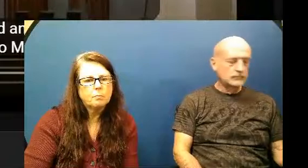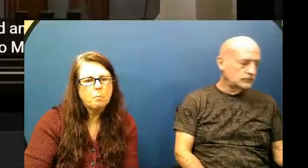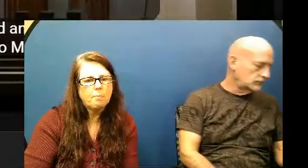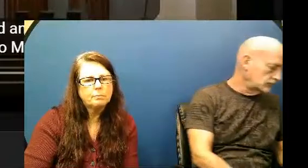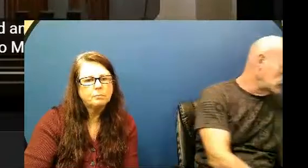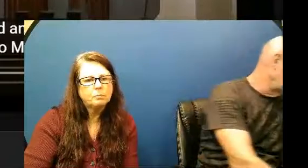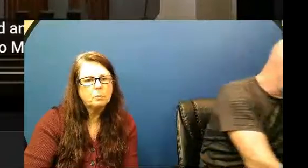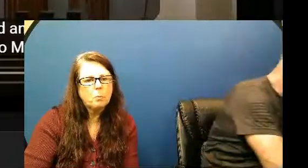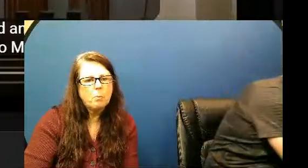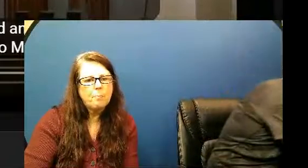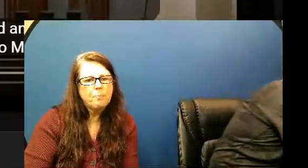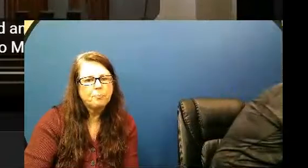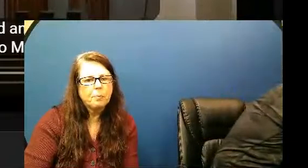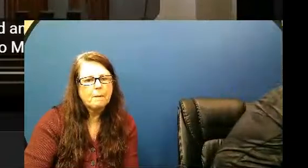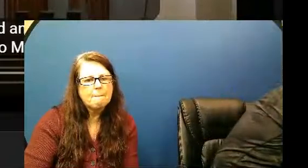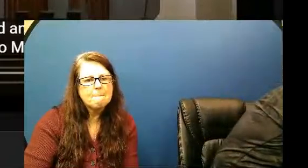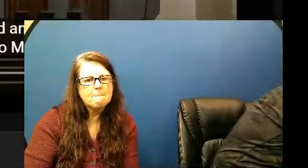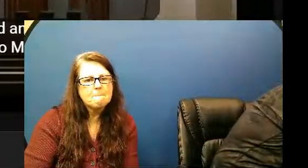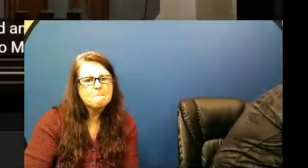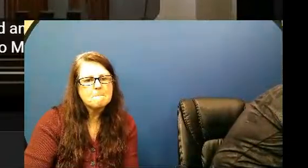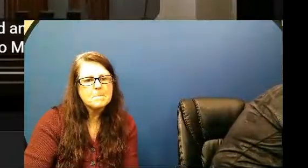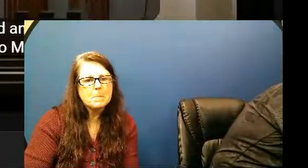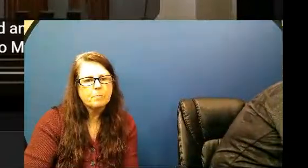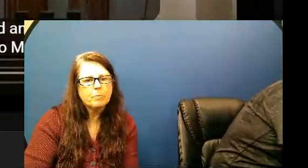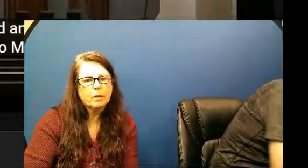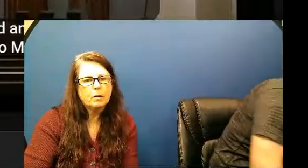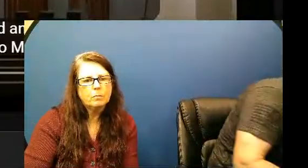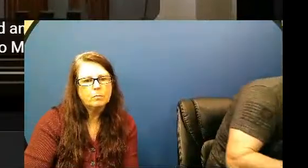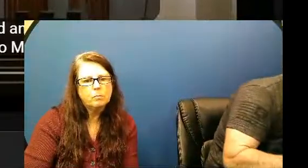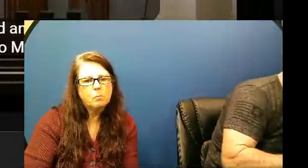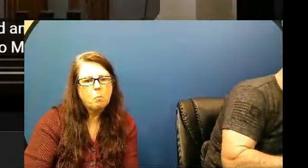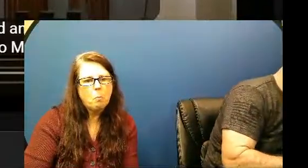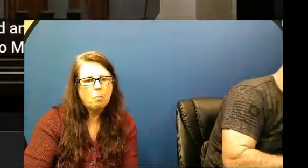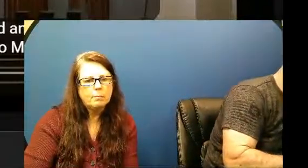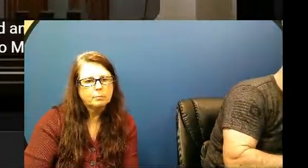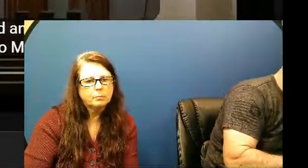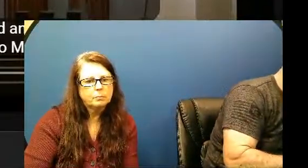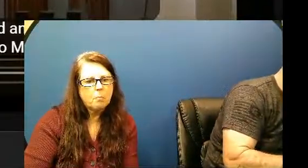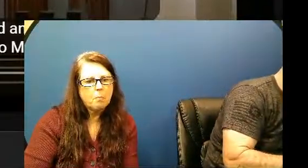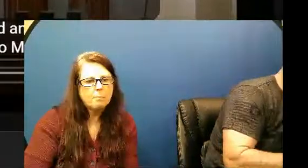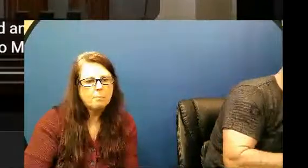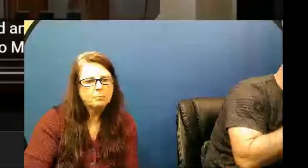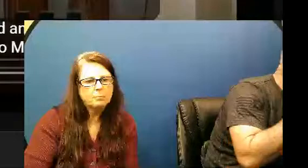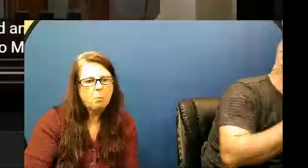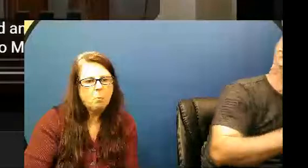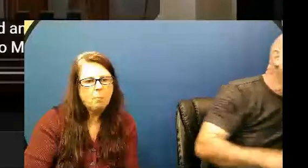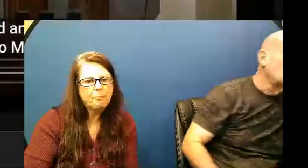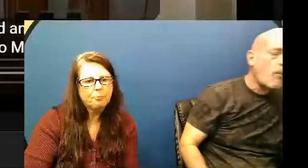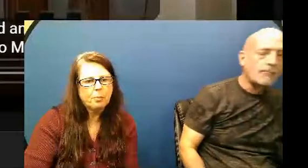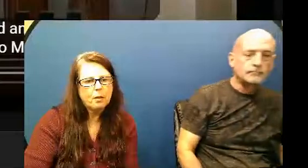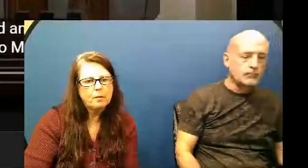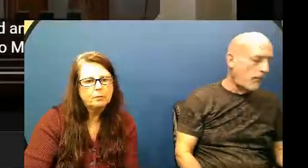the broadcast cases I'll get to in a moment, but it's foreign ownership because of a particular perspective. If you boil it down to